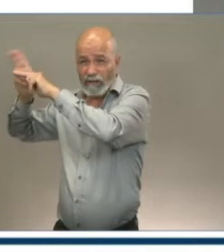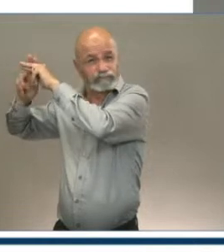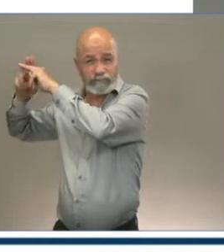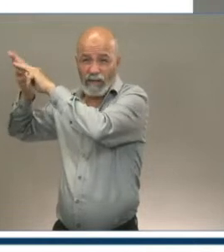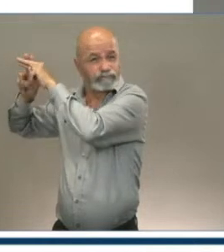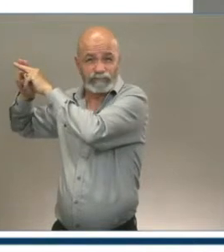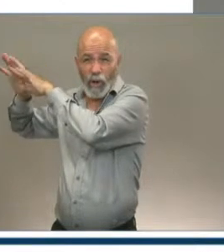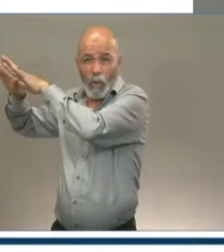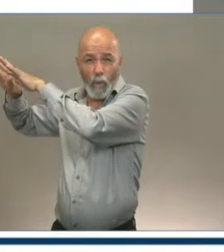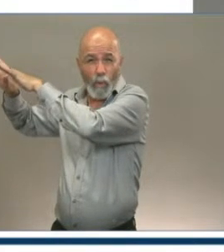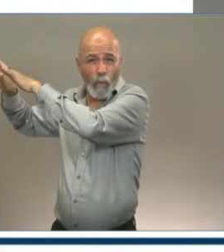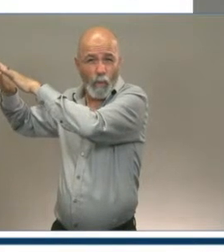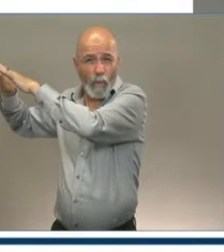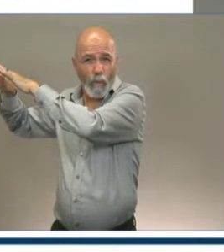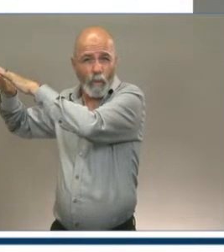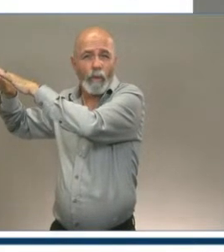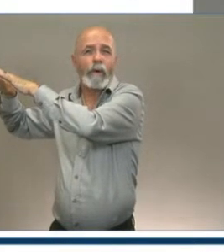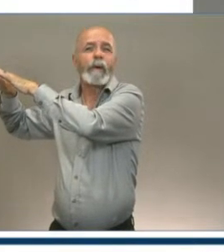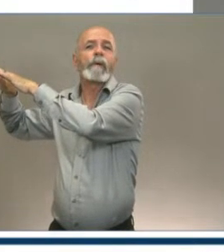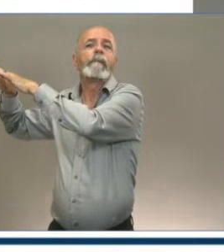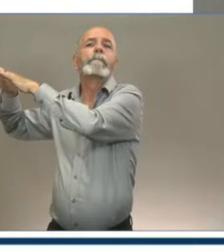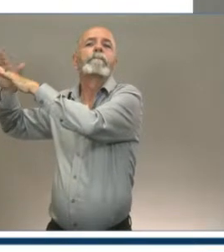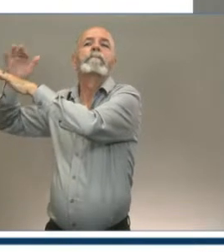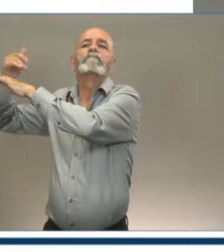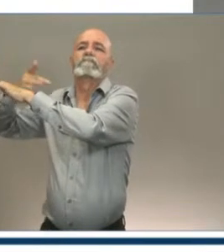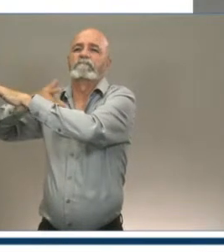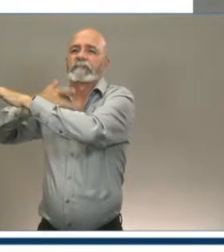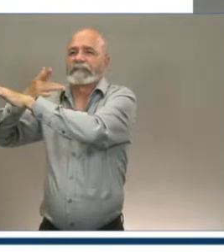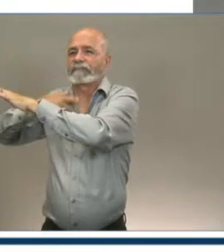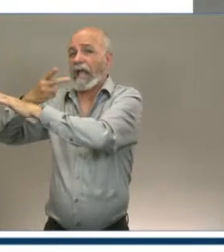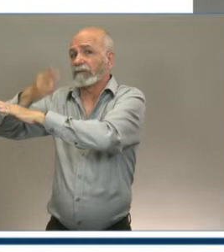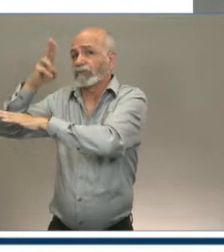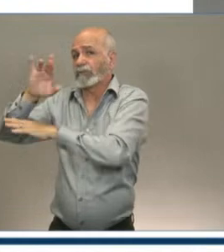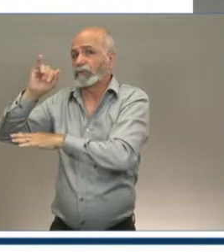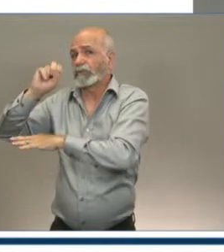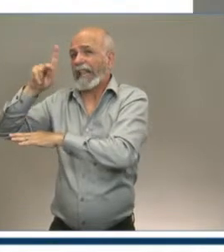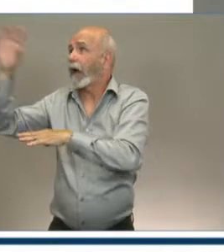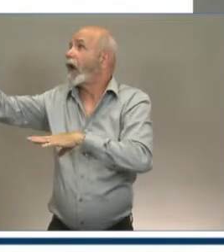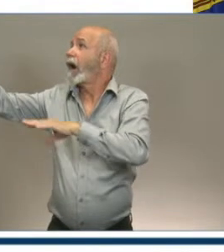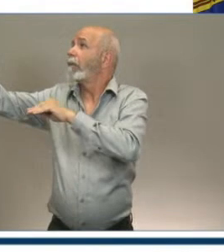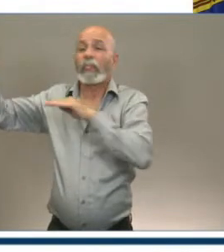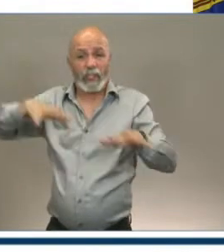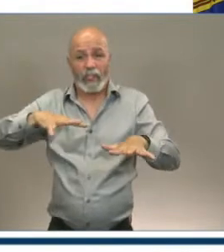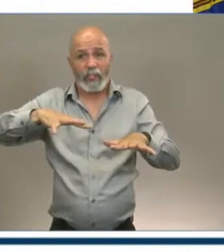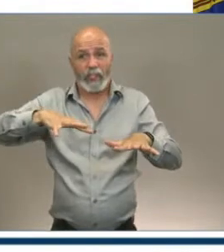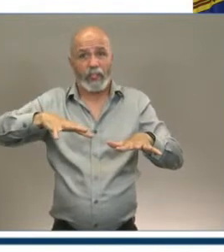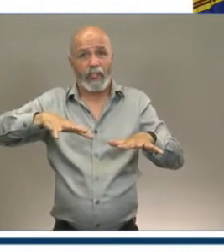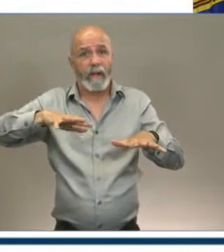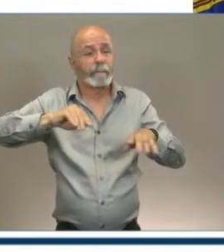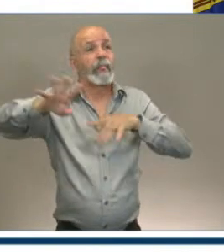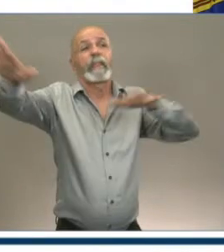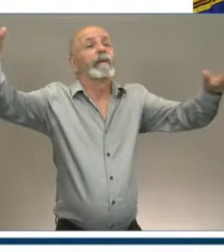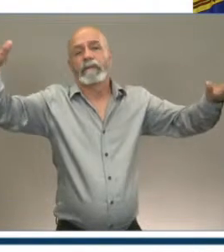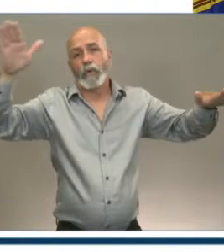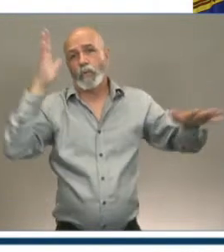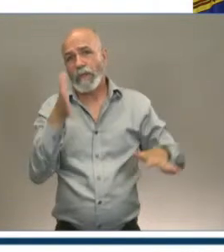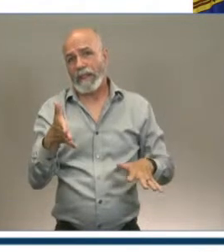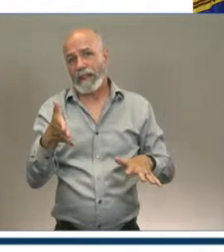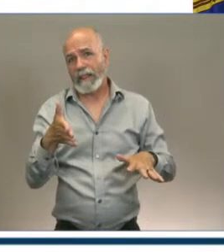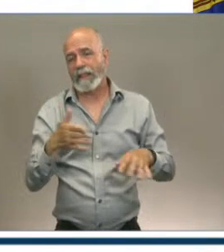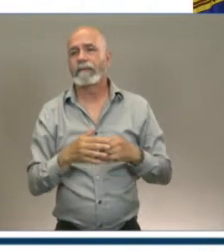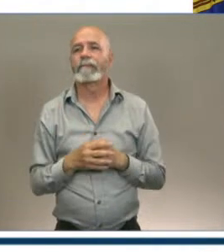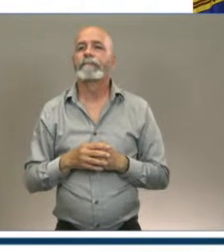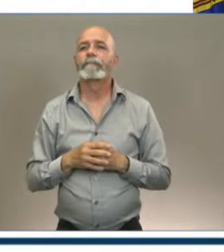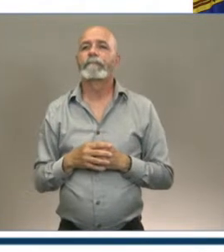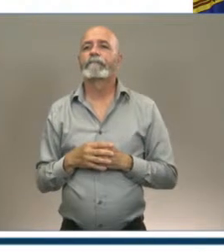of the province, there's always a risk that could get taken elsewhere. Next, we'll go to Zane Woodford from the Halifax Examiner. Go